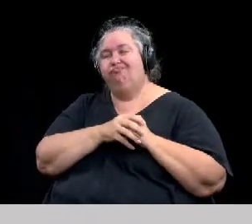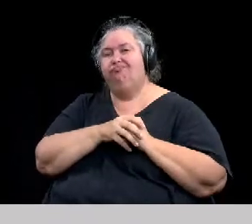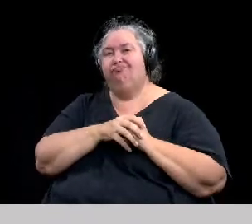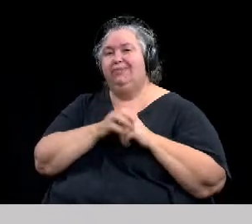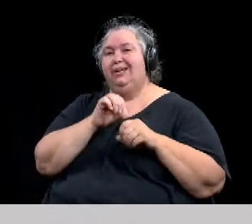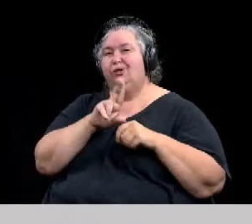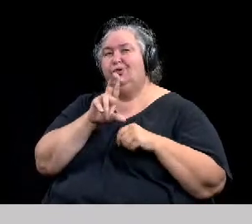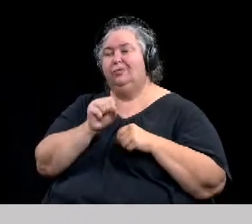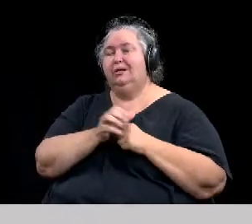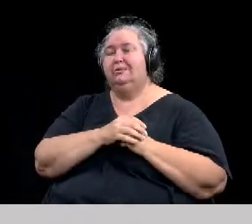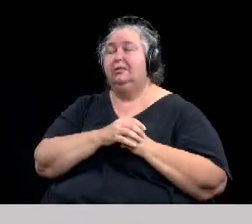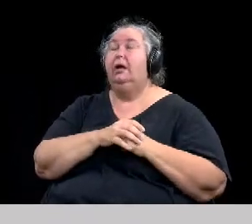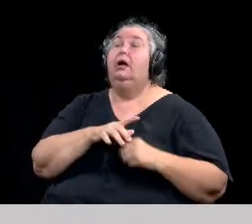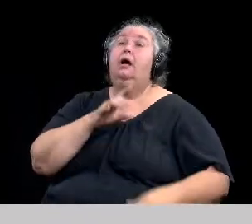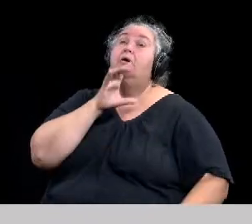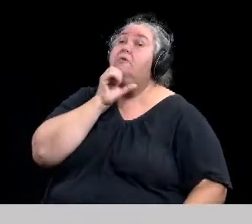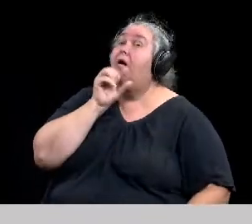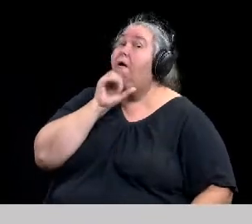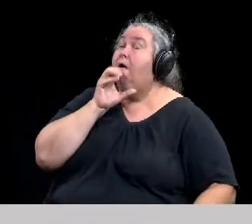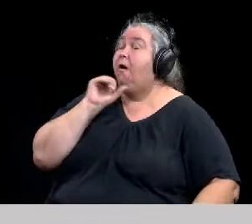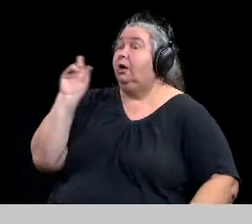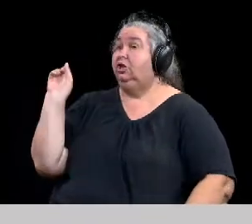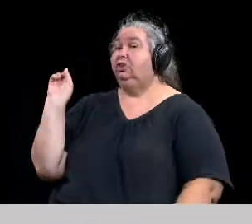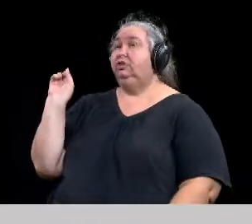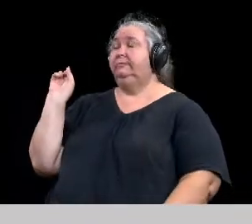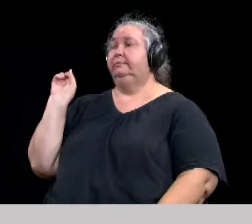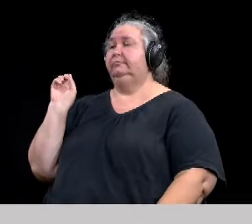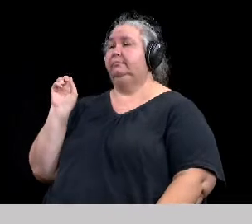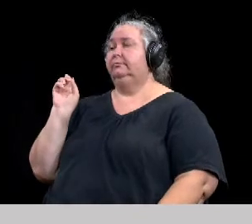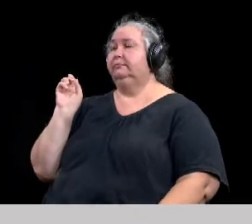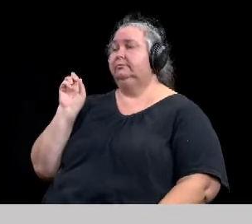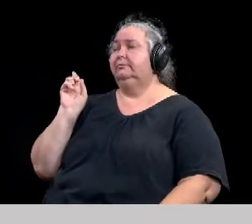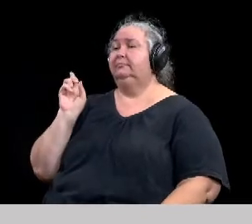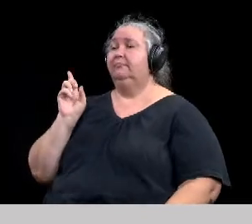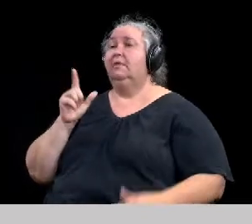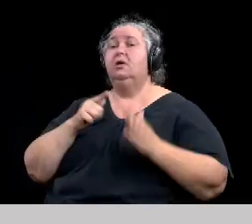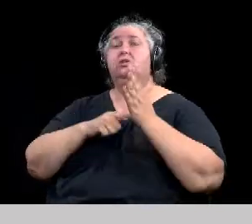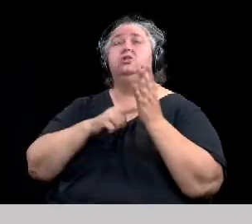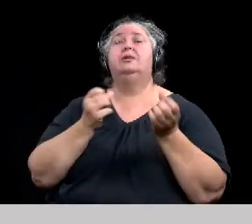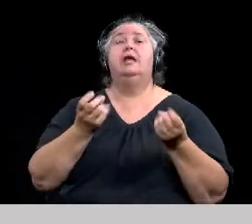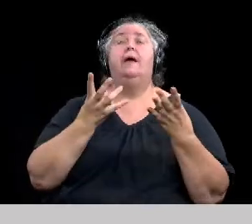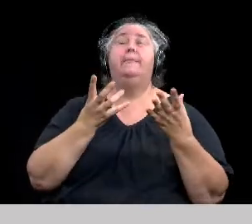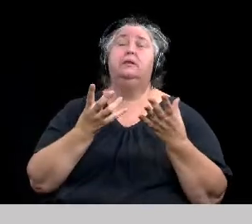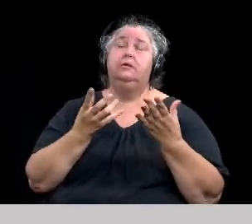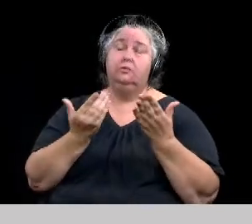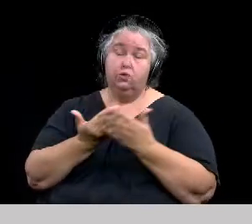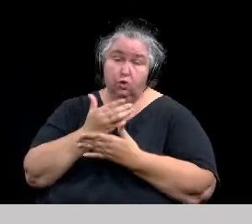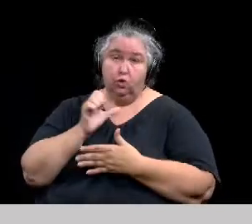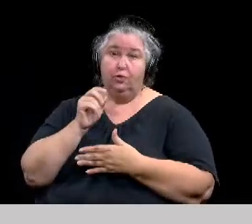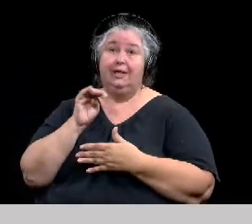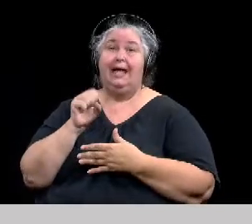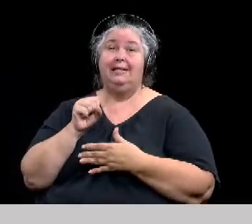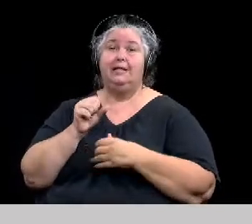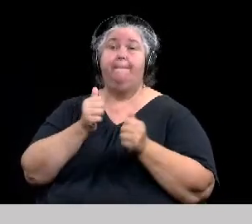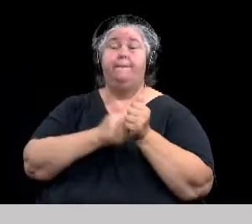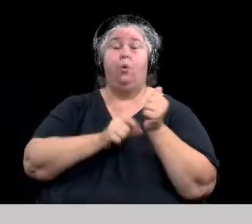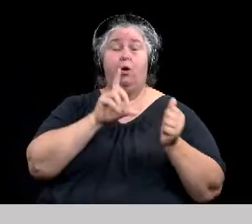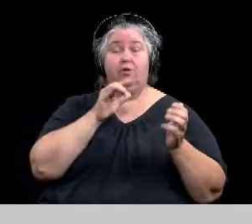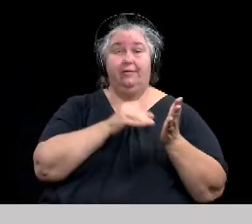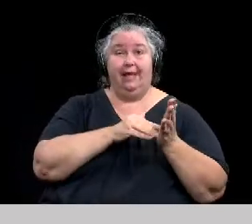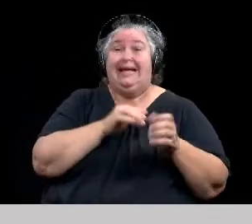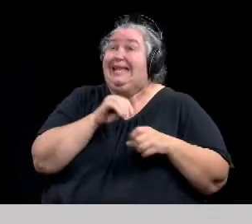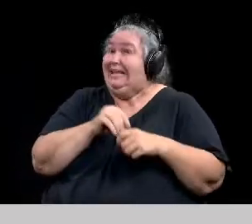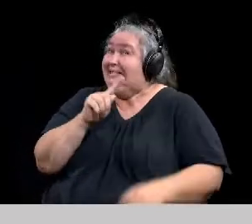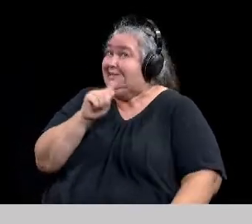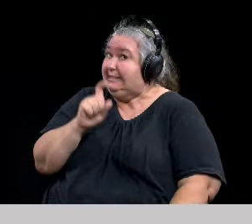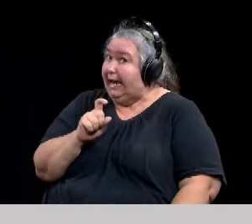The orange line here represents number of new cases per day per 100,000 in Texas. And you see